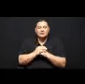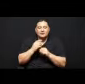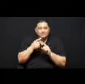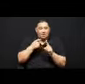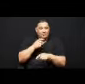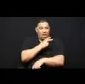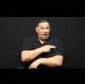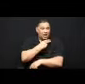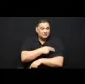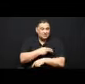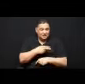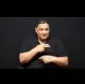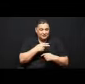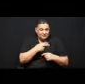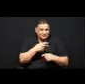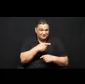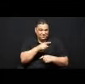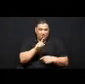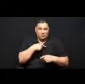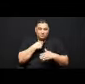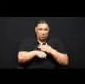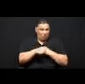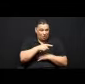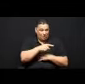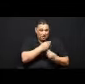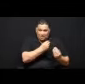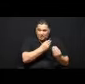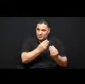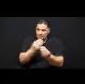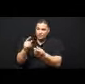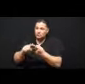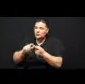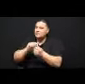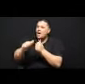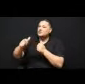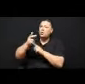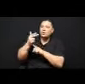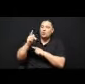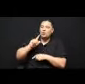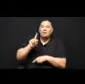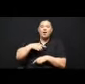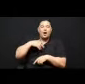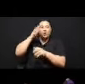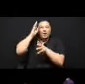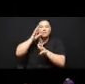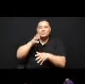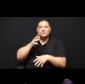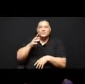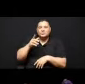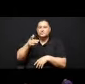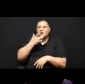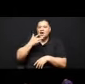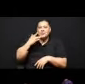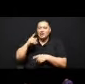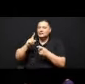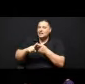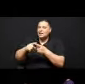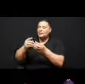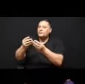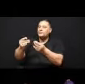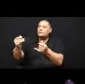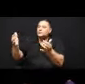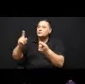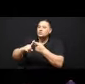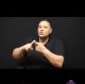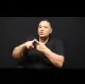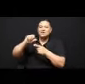down past the motel where my grandparents honeymooned till it dwindled into the Sierras. Today it was 104